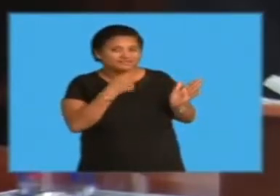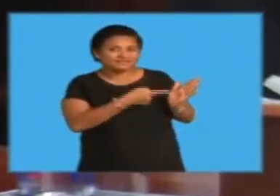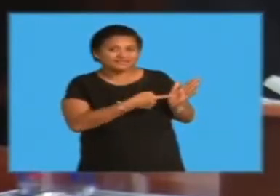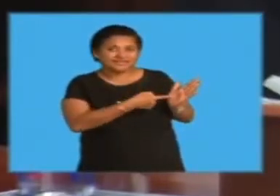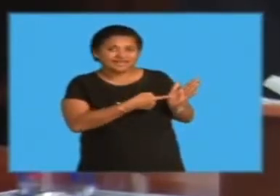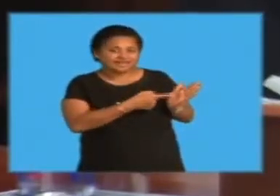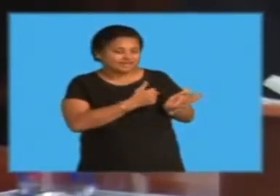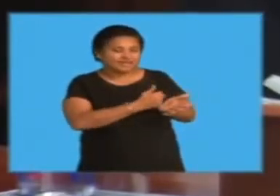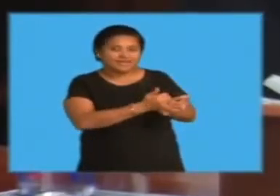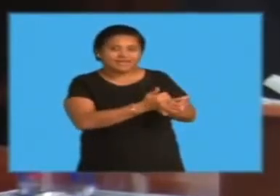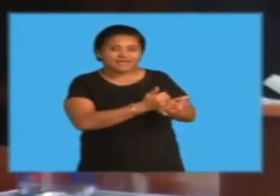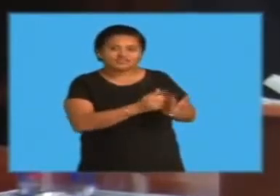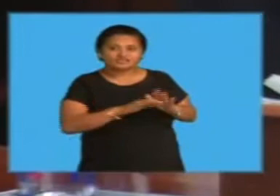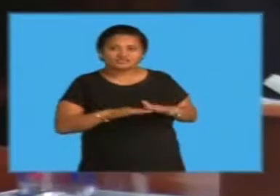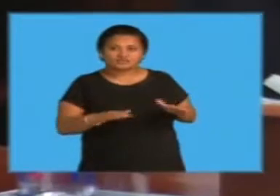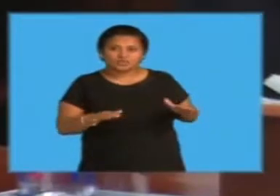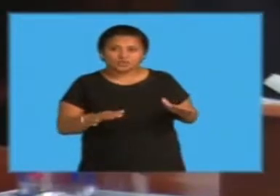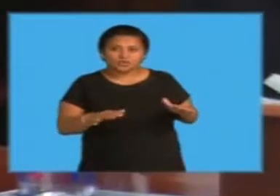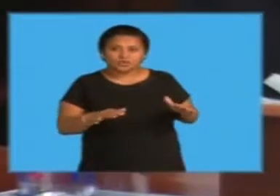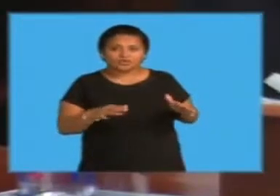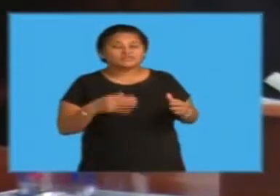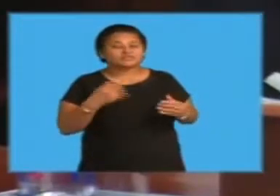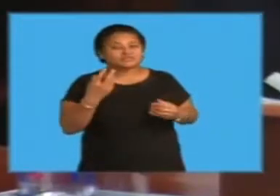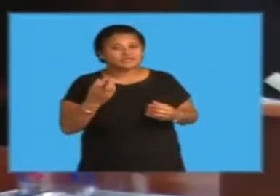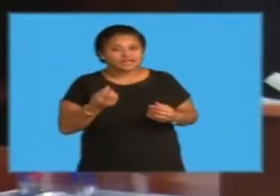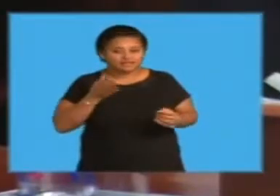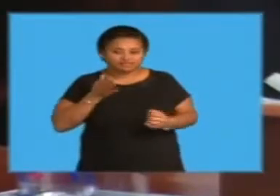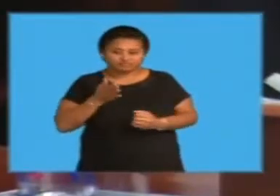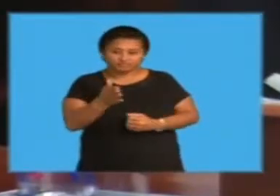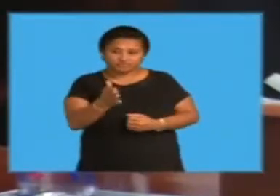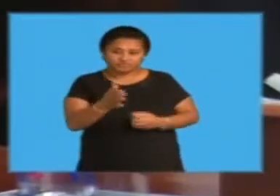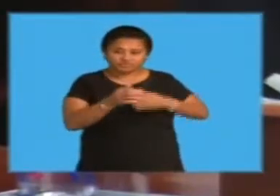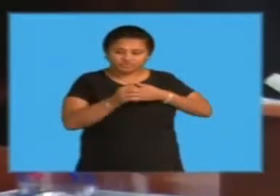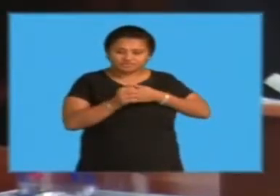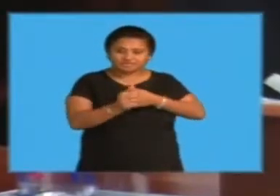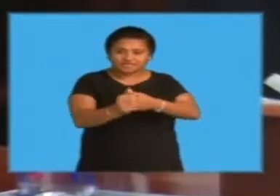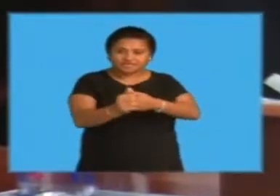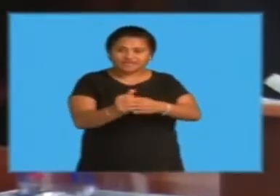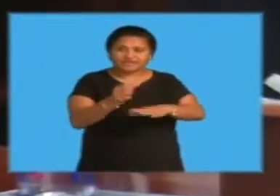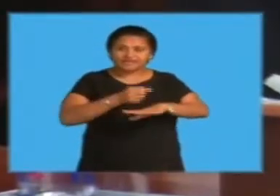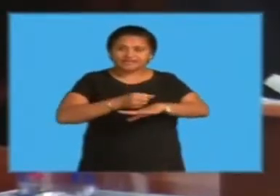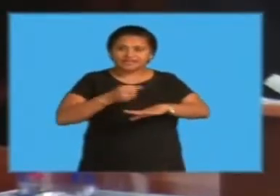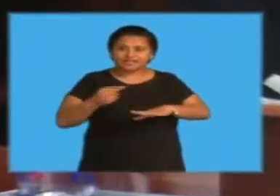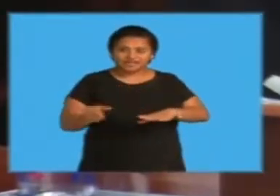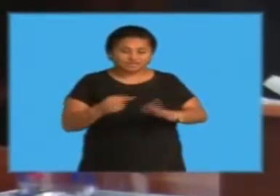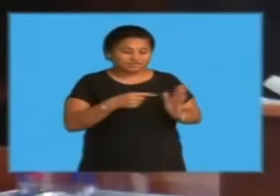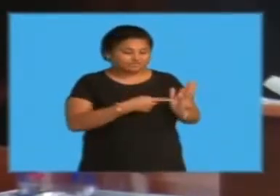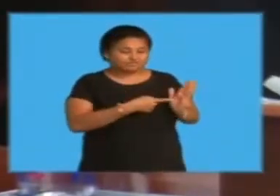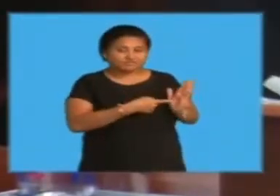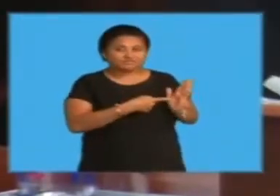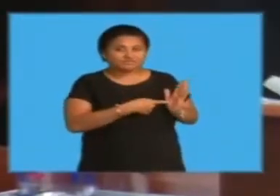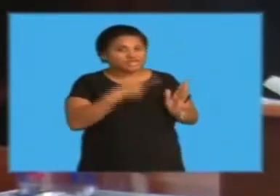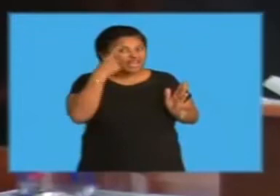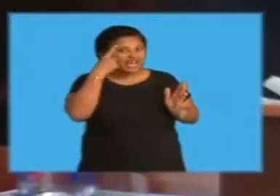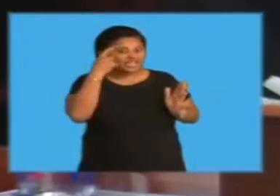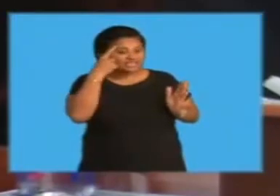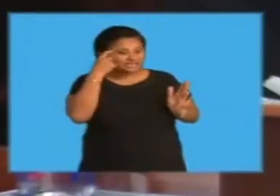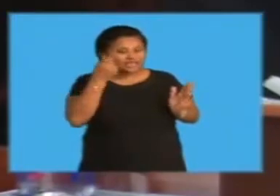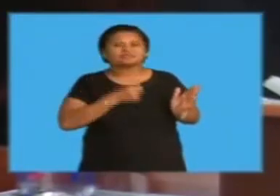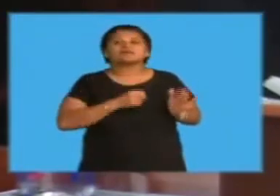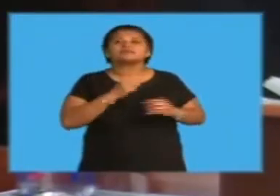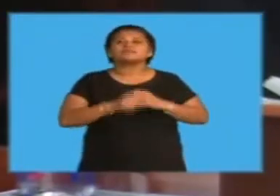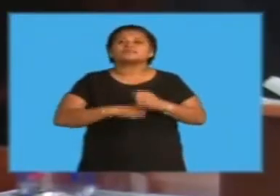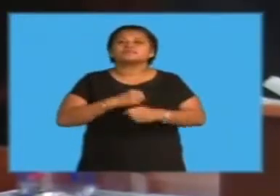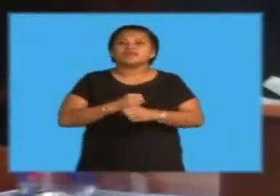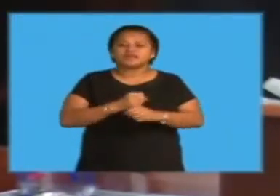express ideals. It directs government to take action to turn those ideals into policies, laws,